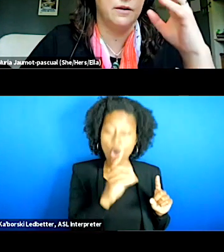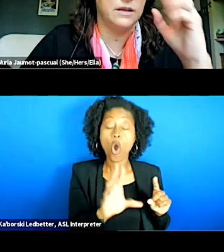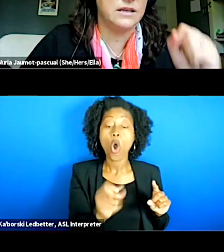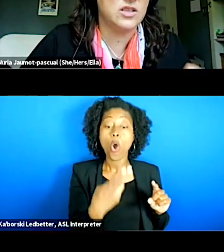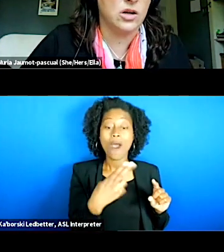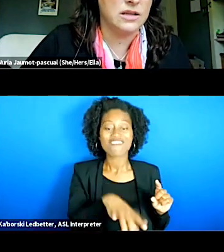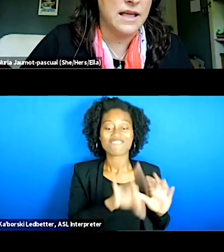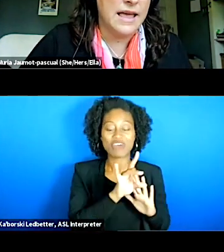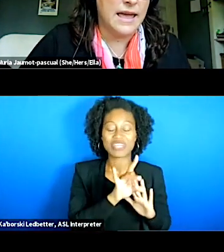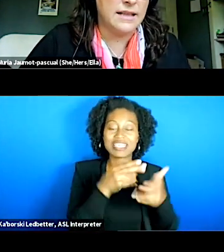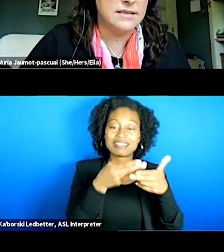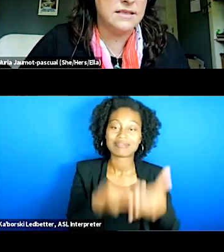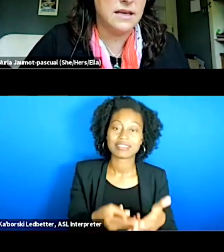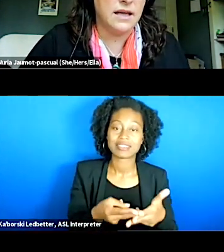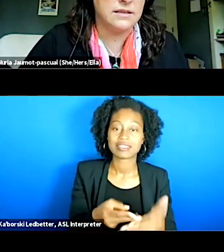found it. It's called